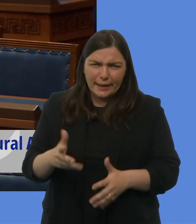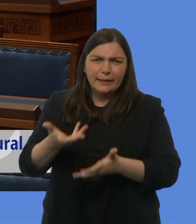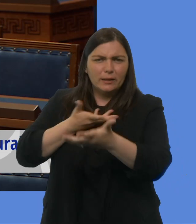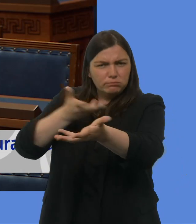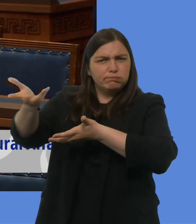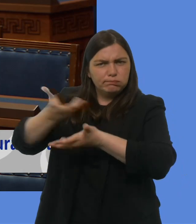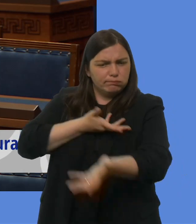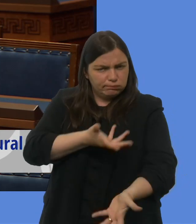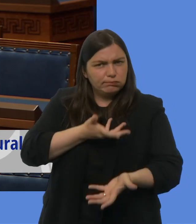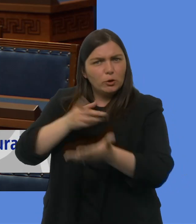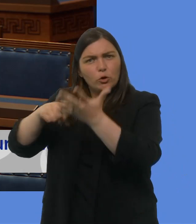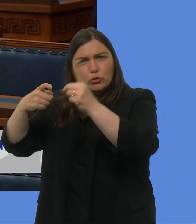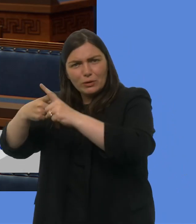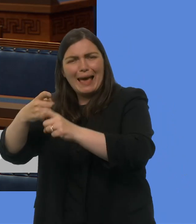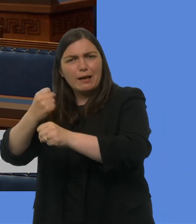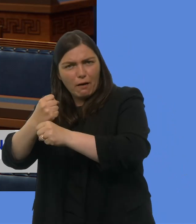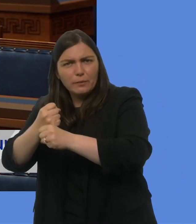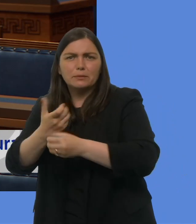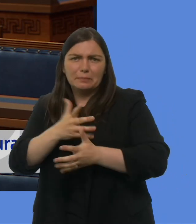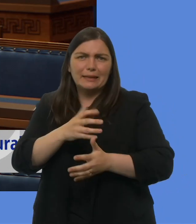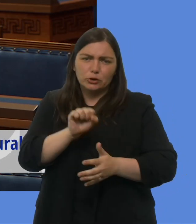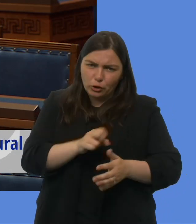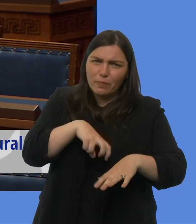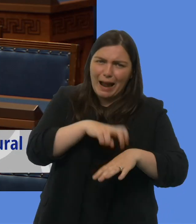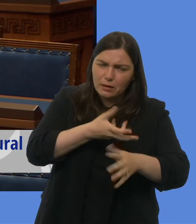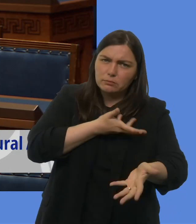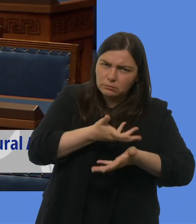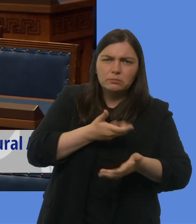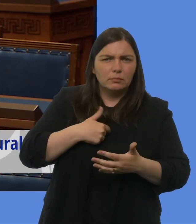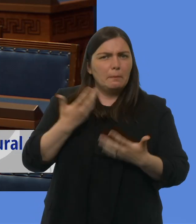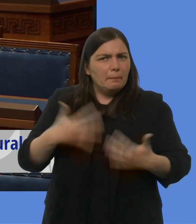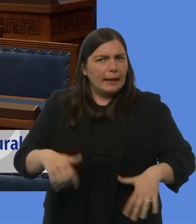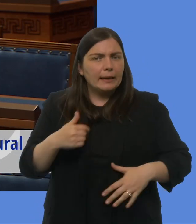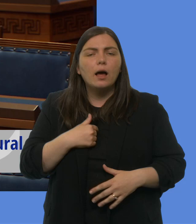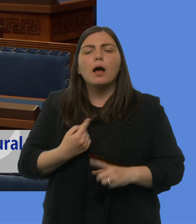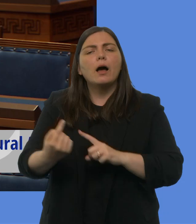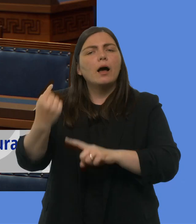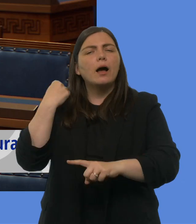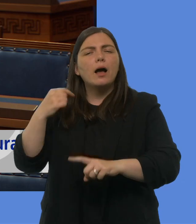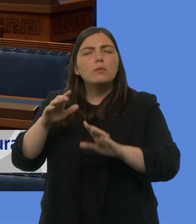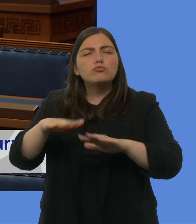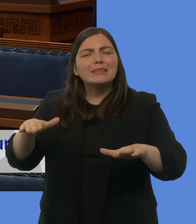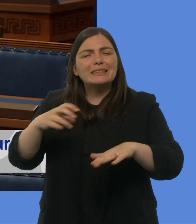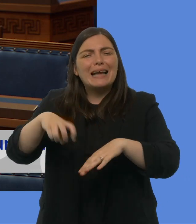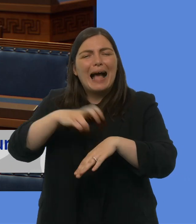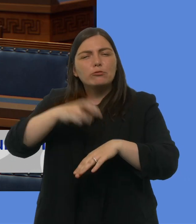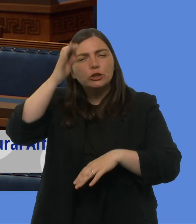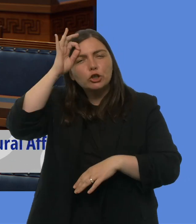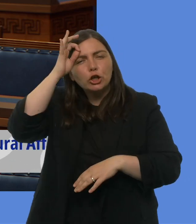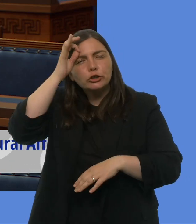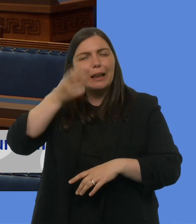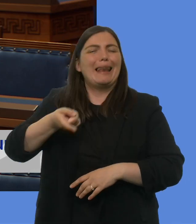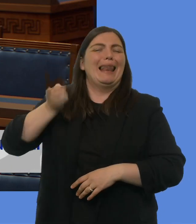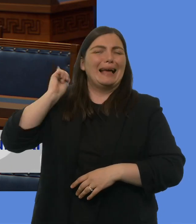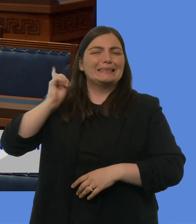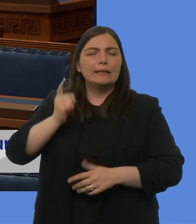counterparts in both the UK Government and in the South. I raised this issue with the Prime Minister at the British Irish Council in Edinburgh late last year. I've also